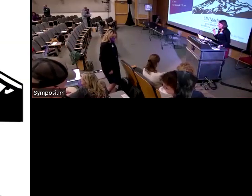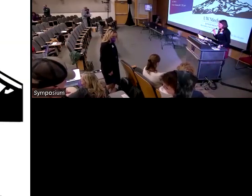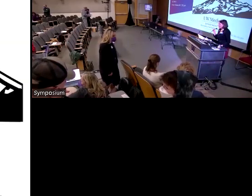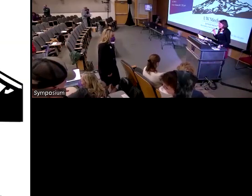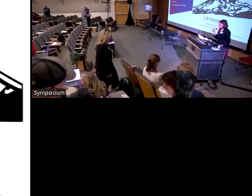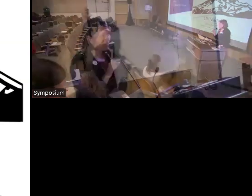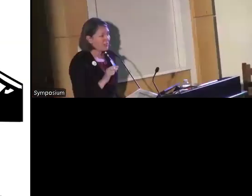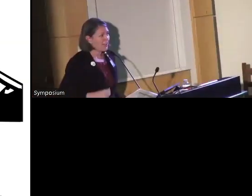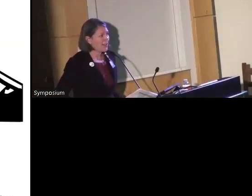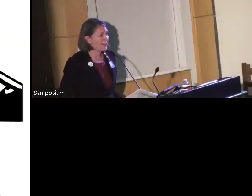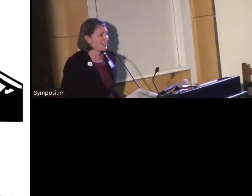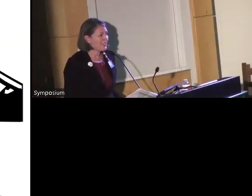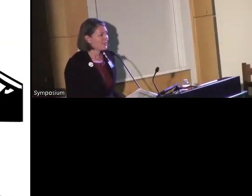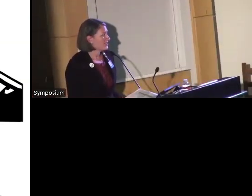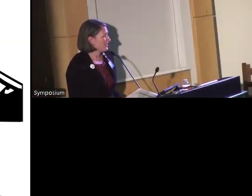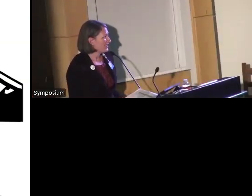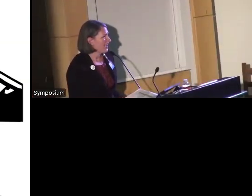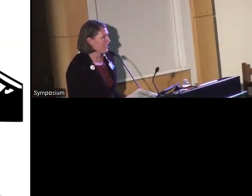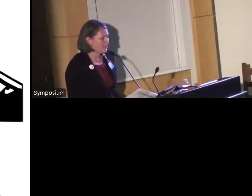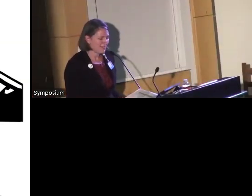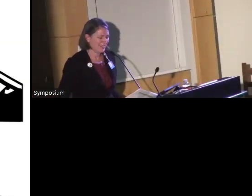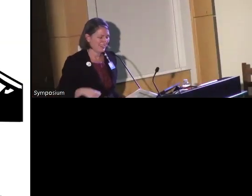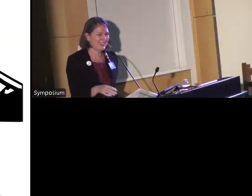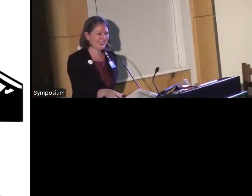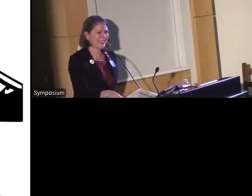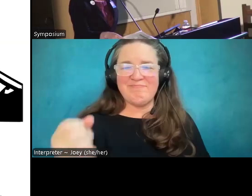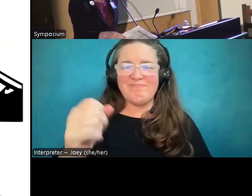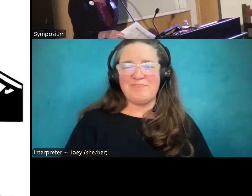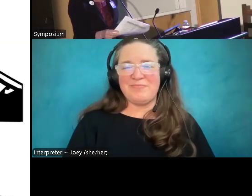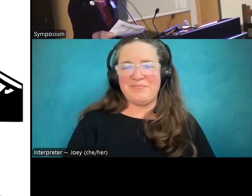We're going to keep moving on in the interest of time.